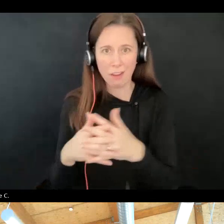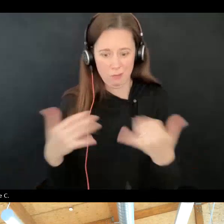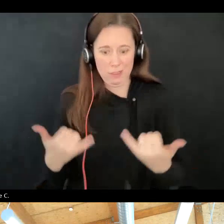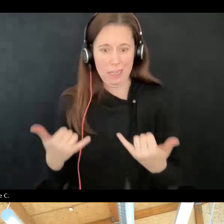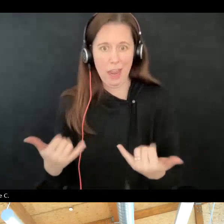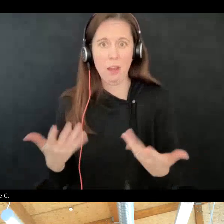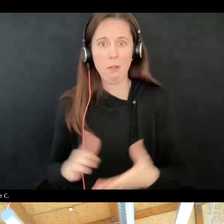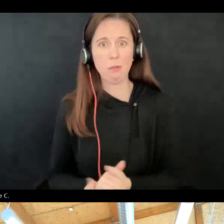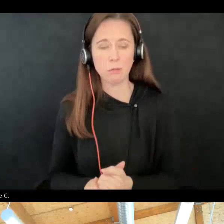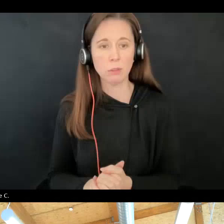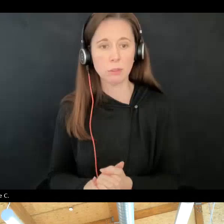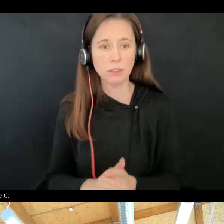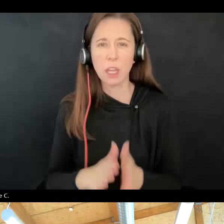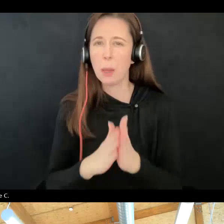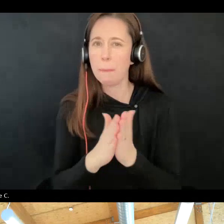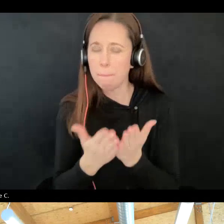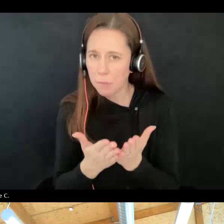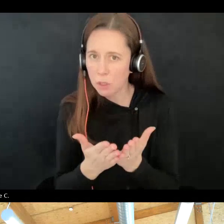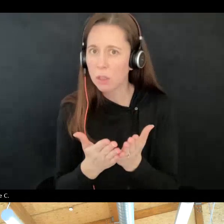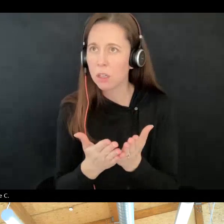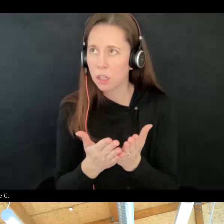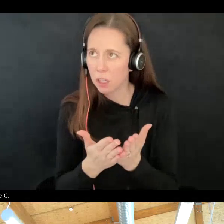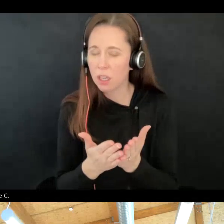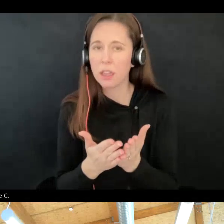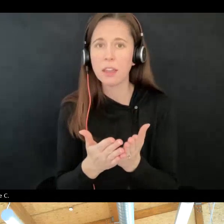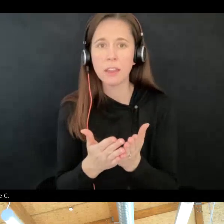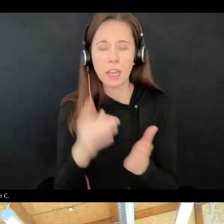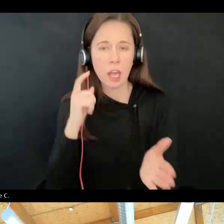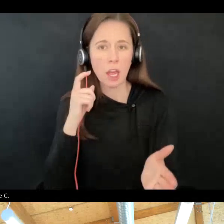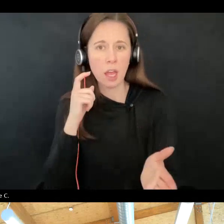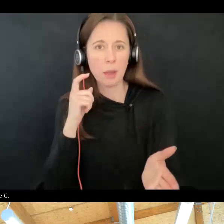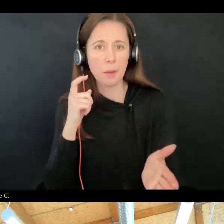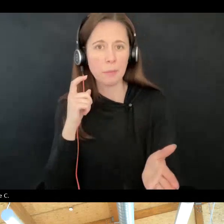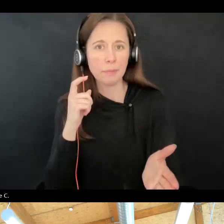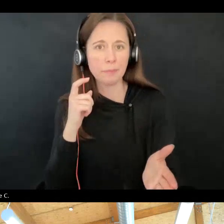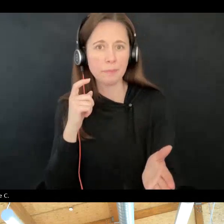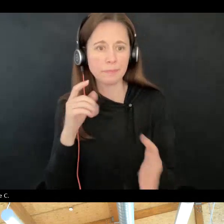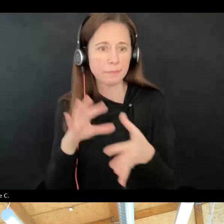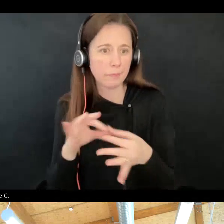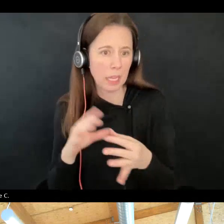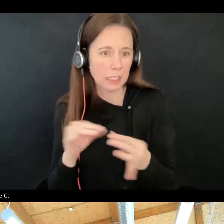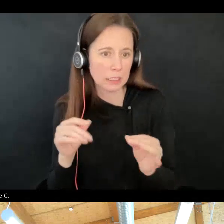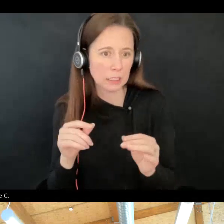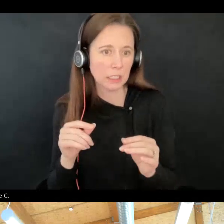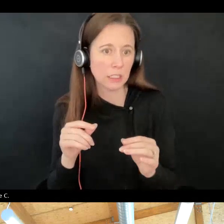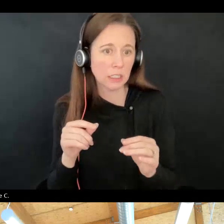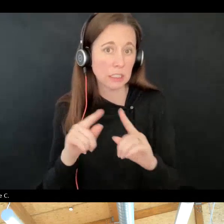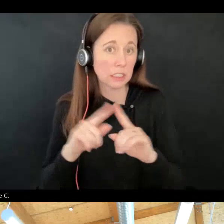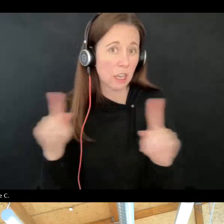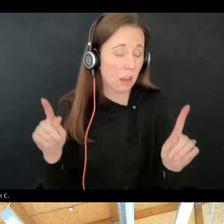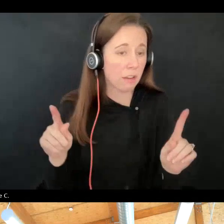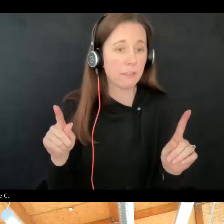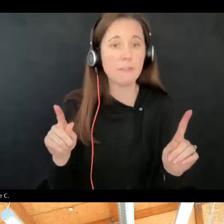referring to that has my colleagues Ian Post's Brownsville research, as well as excerpts from